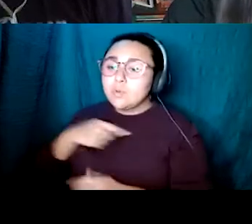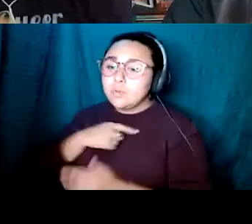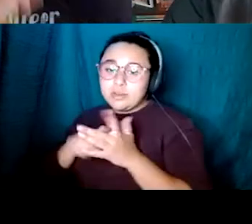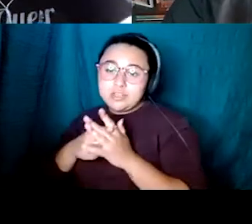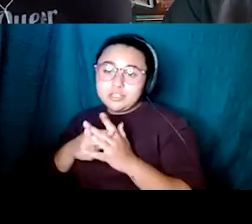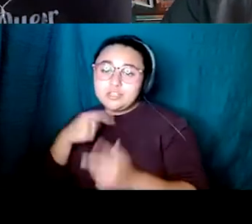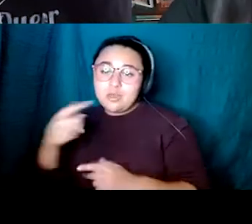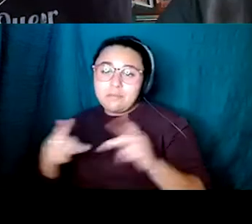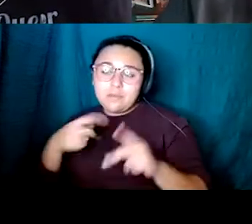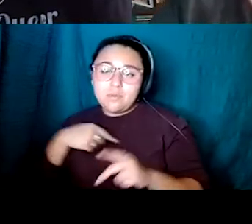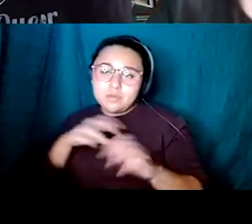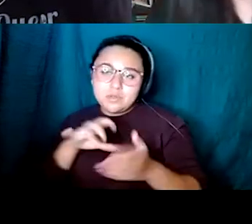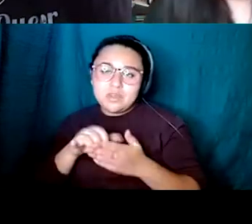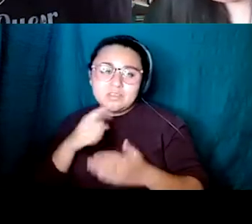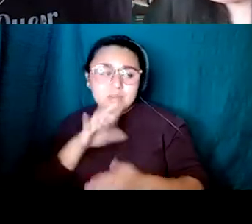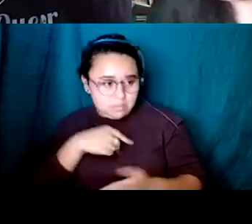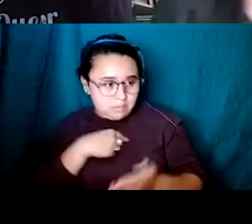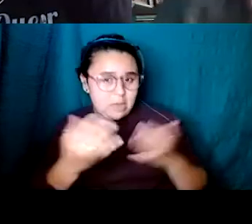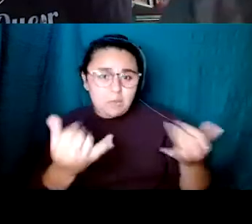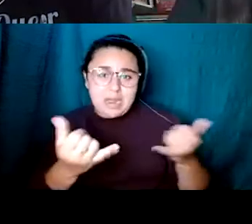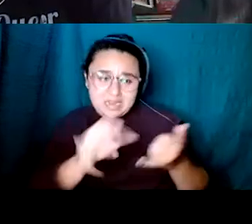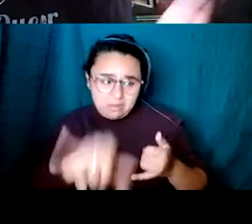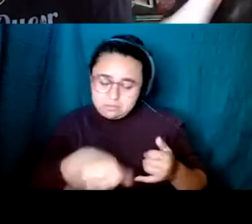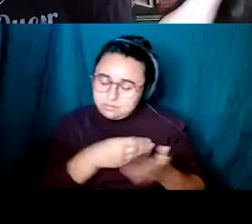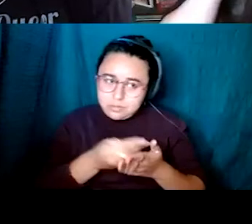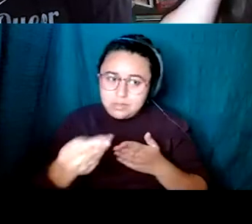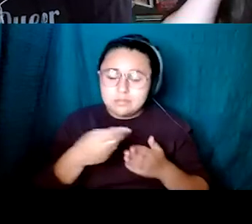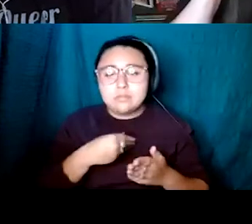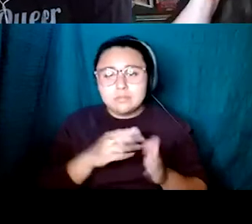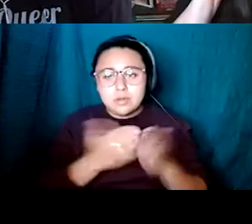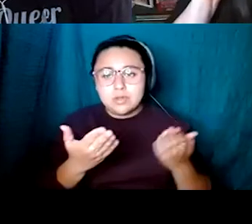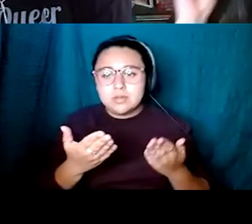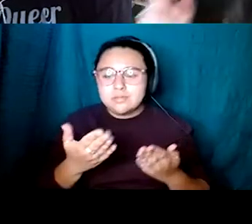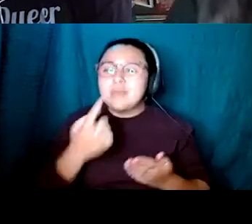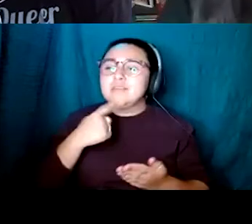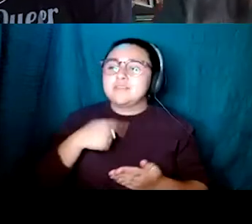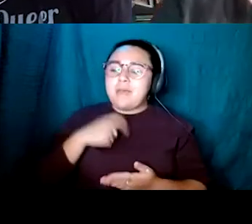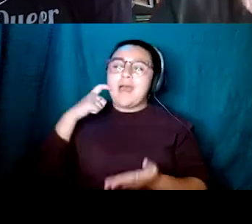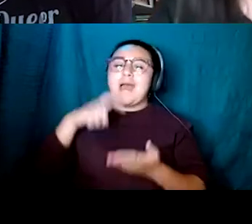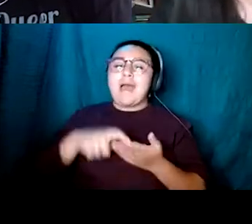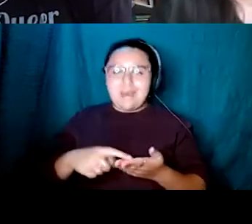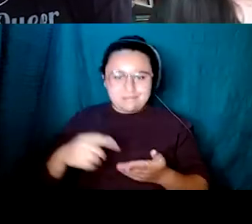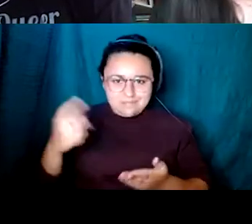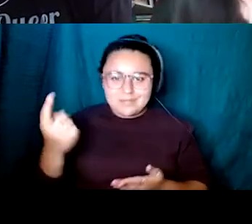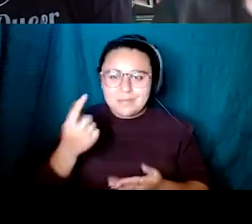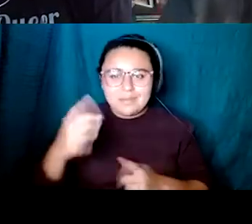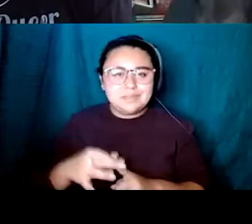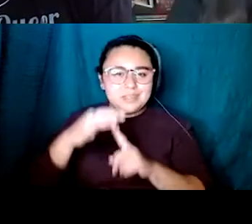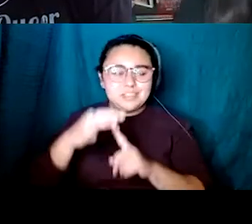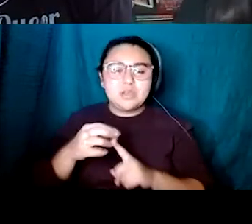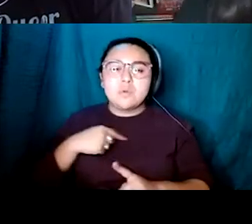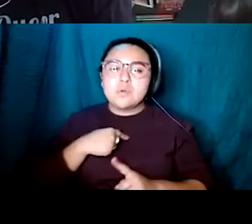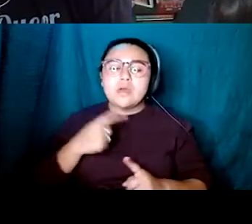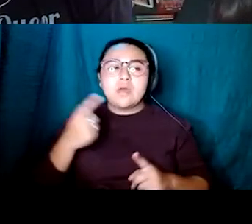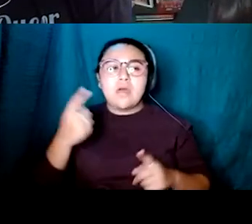they would say, I will buy that book right now. So that told me we had something, because we were just still kicking around the idea and like hadn't even put out the